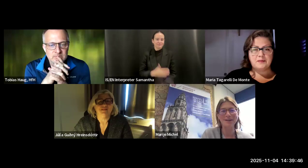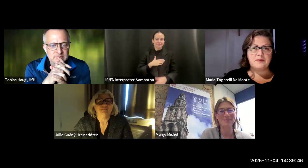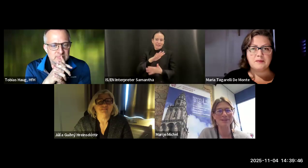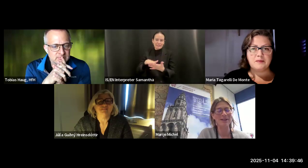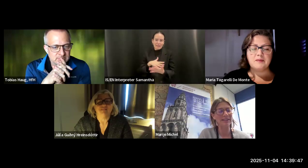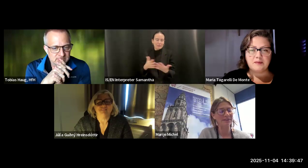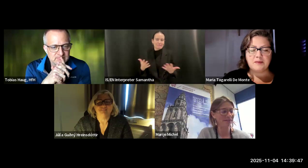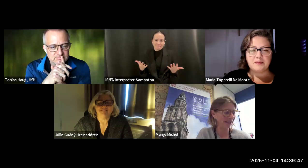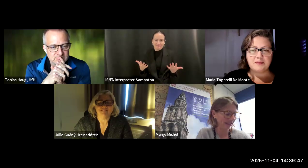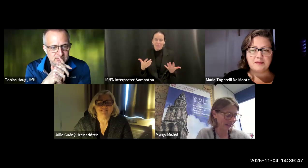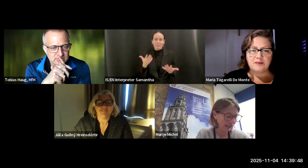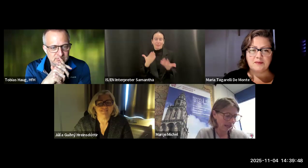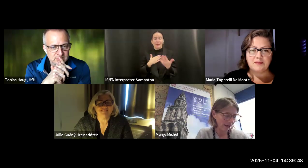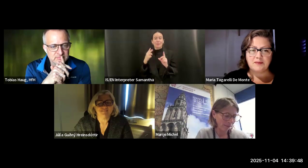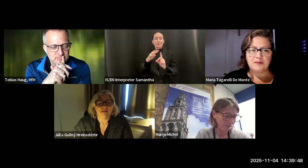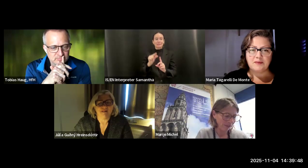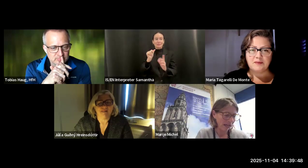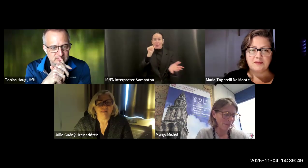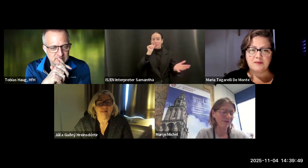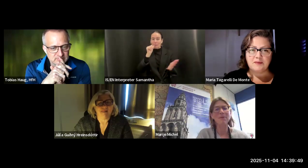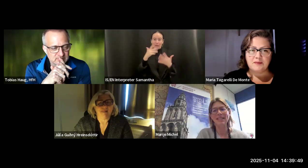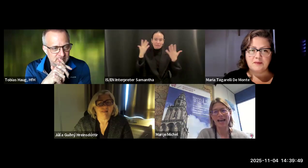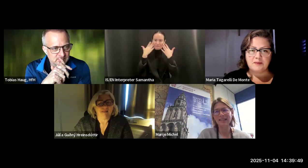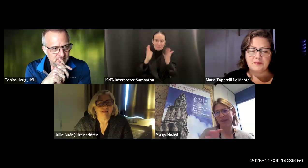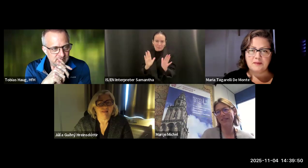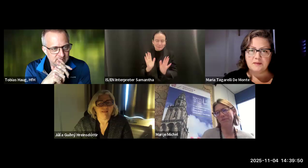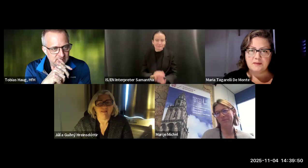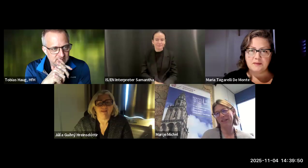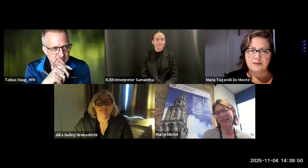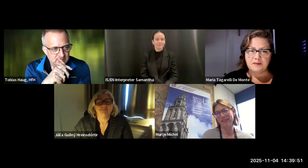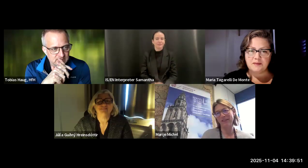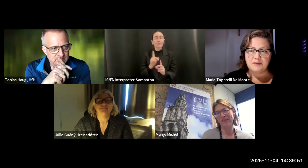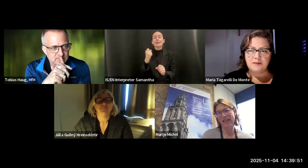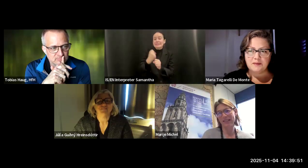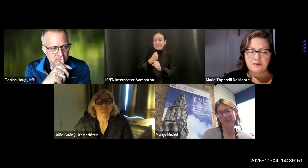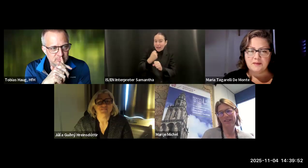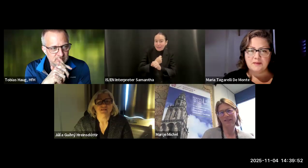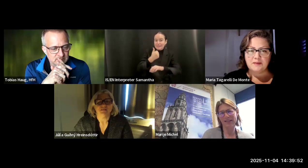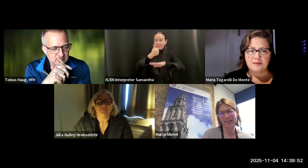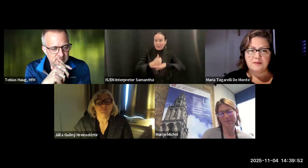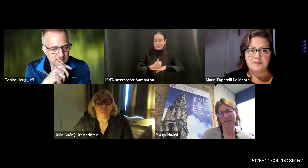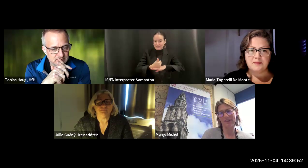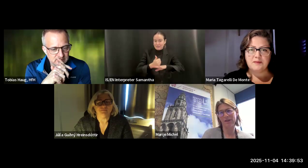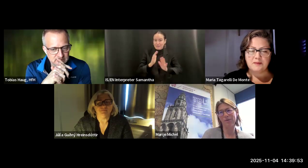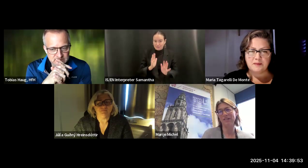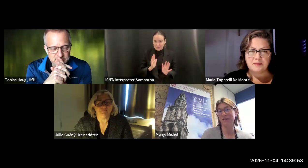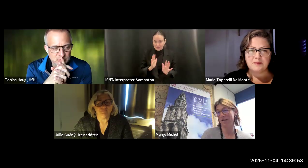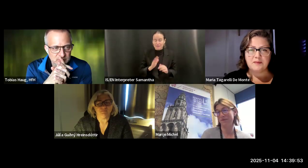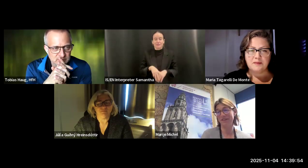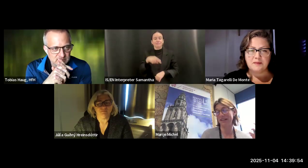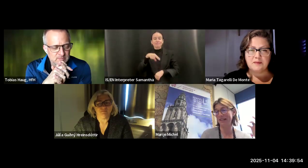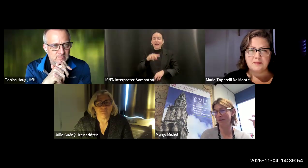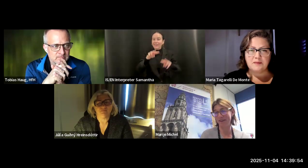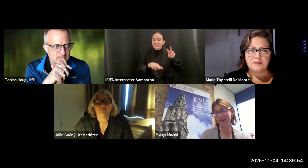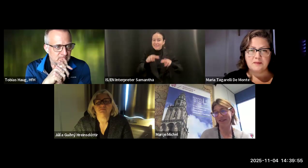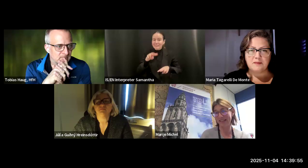naive perspective here. I mean, from a task-based perspective, task-based assessment always